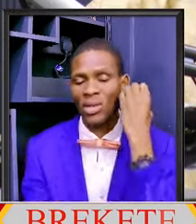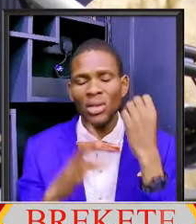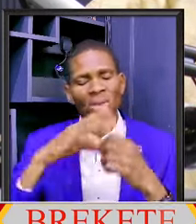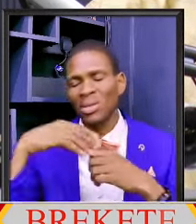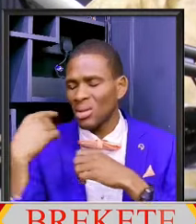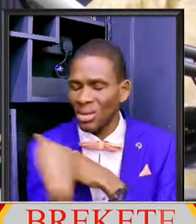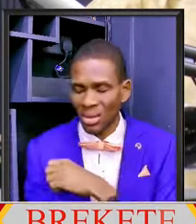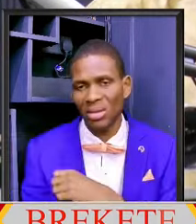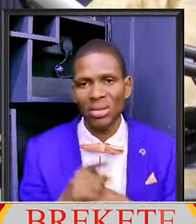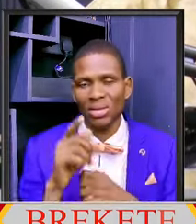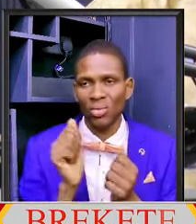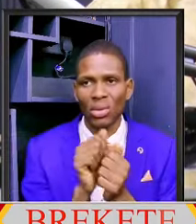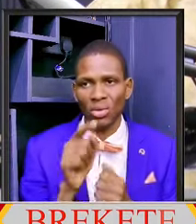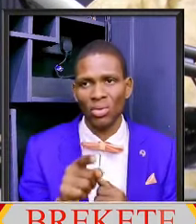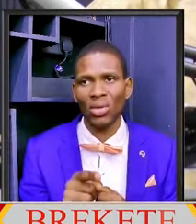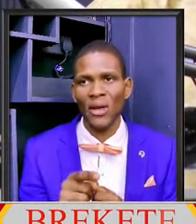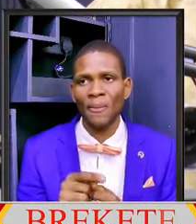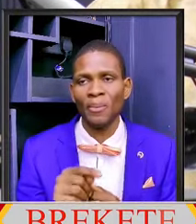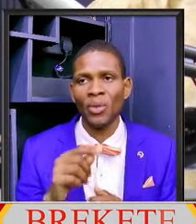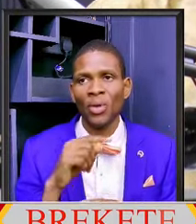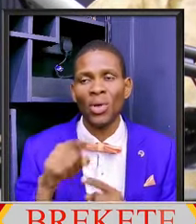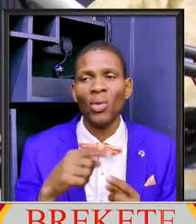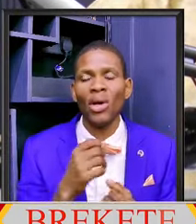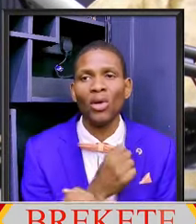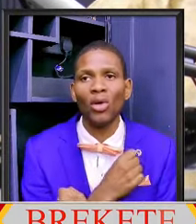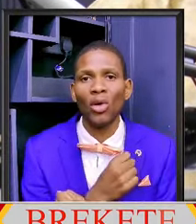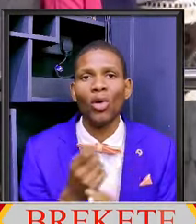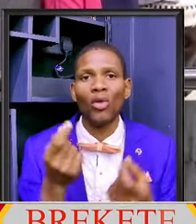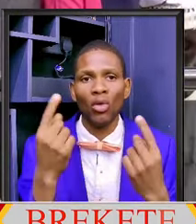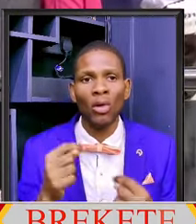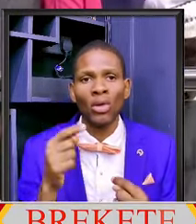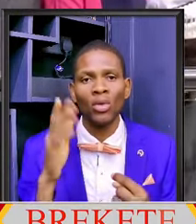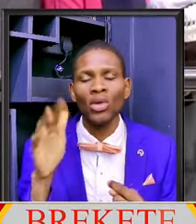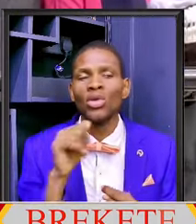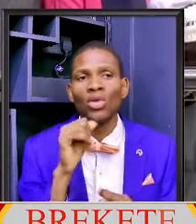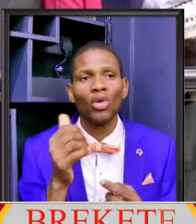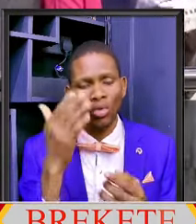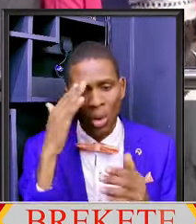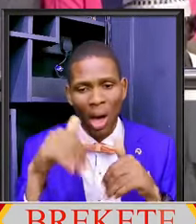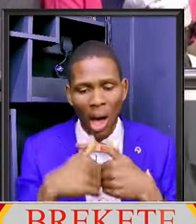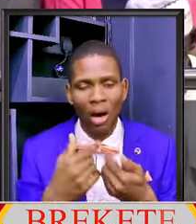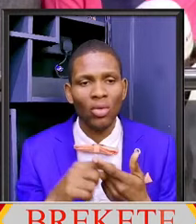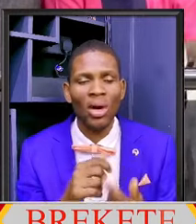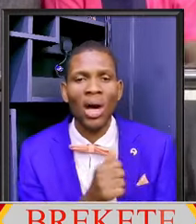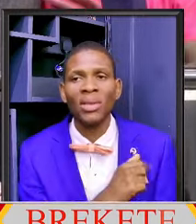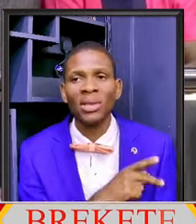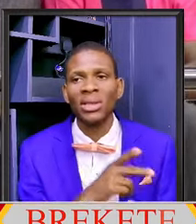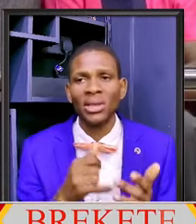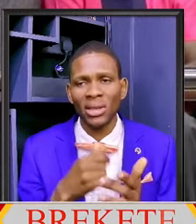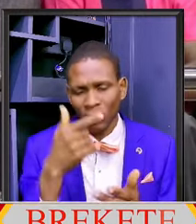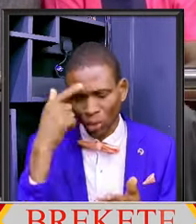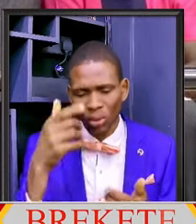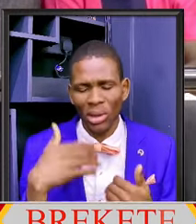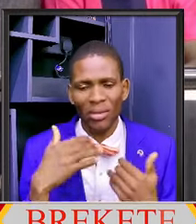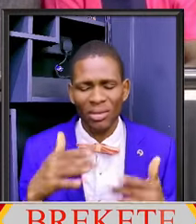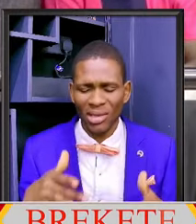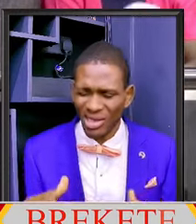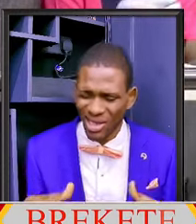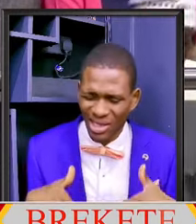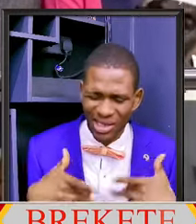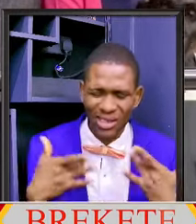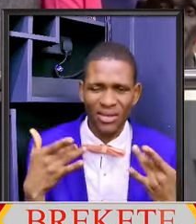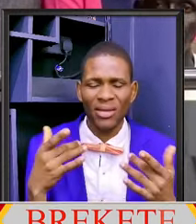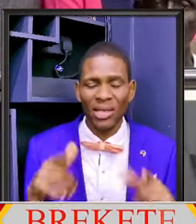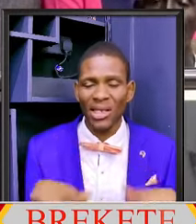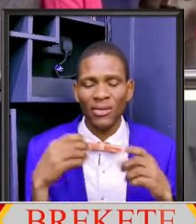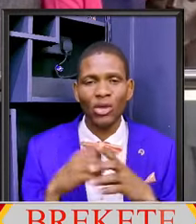you. When love comes, you will not know how to appreciate it. Mm. Because you have lived in too much